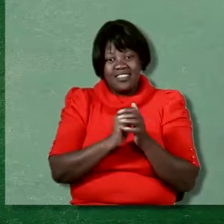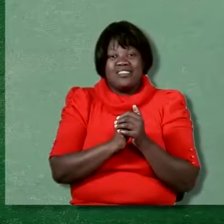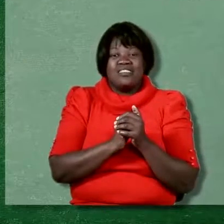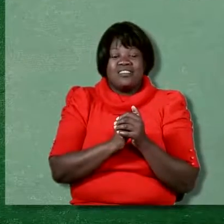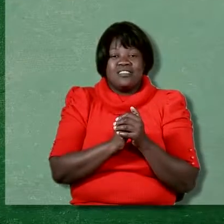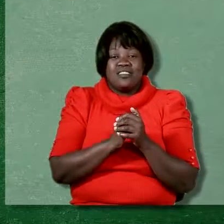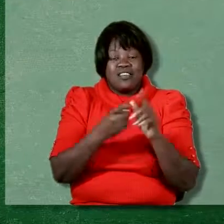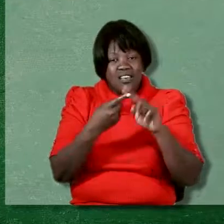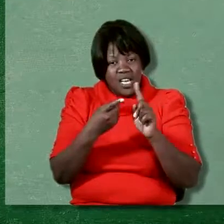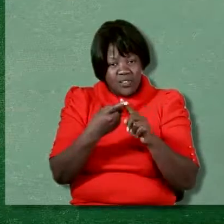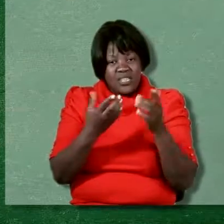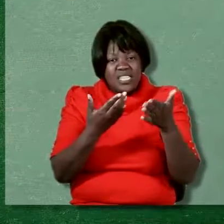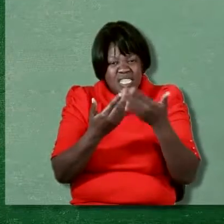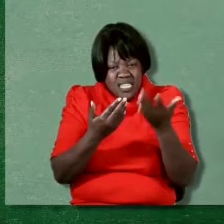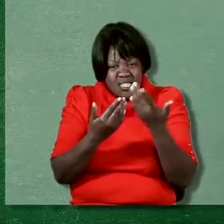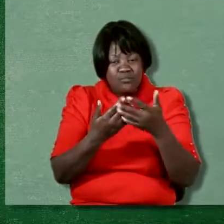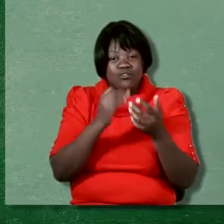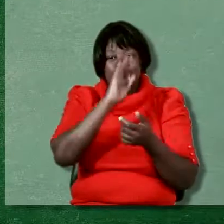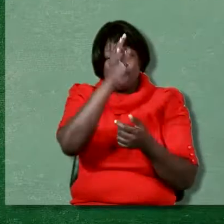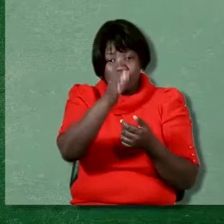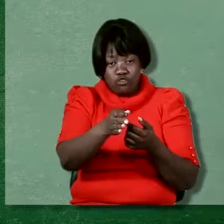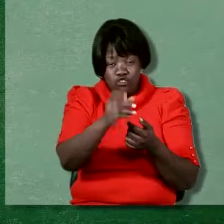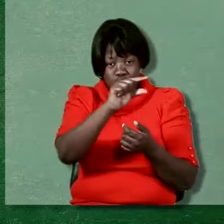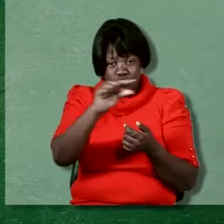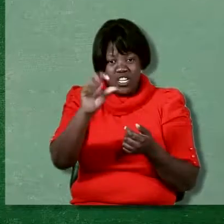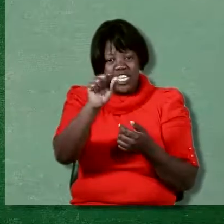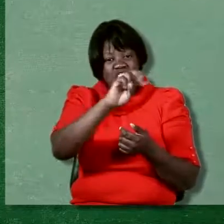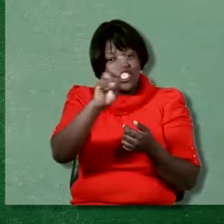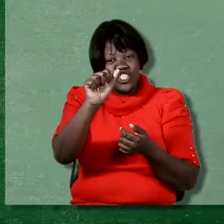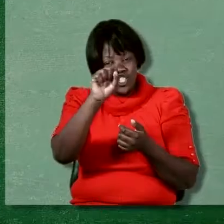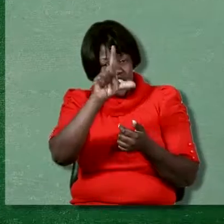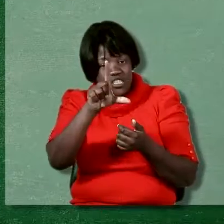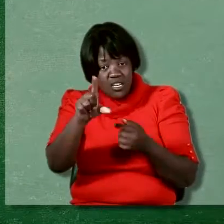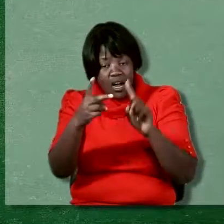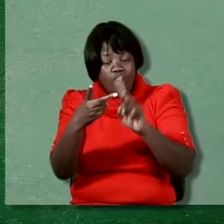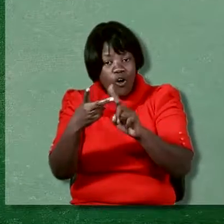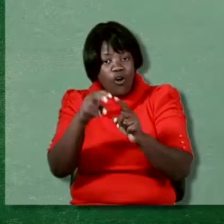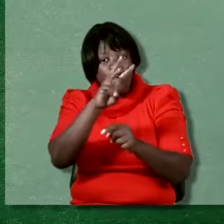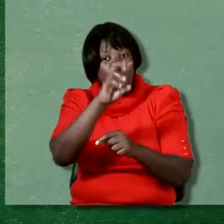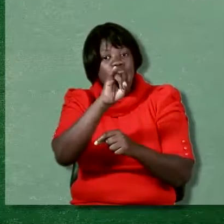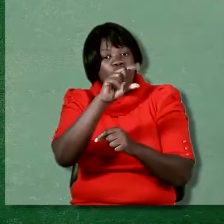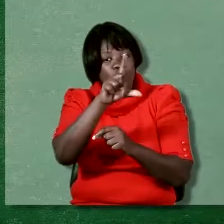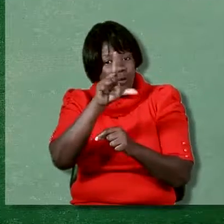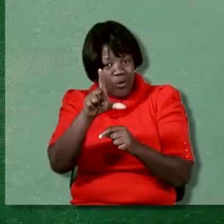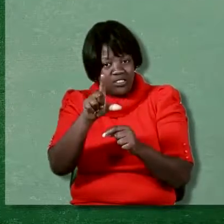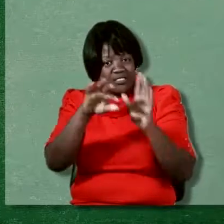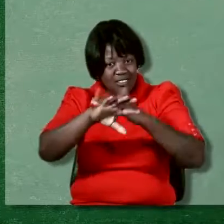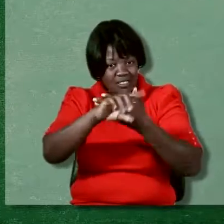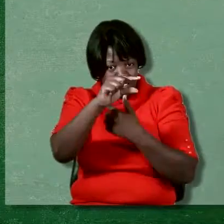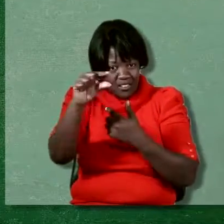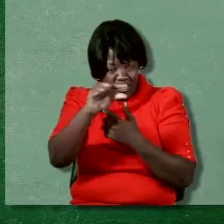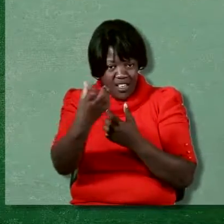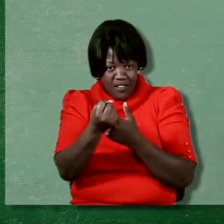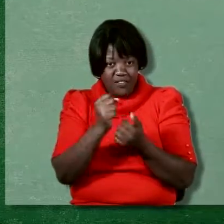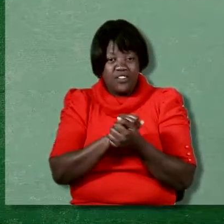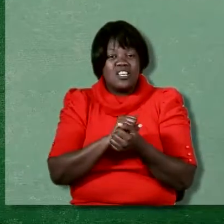verb. For example, I shall be late and it will be fun. Then there is the future continuous tense, where will